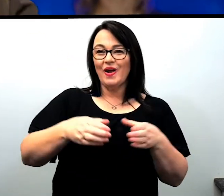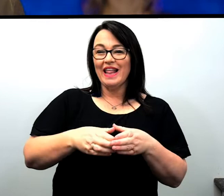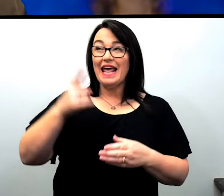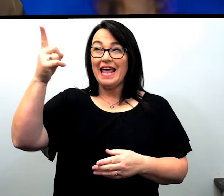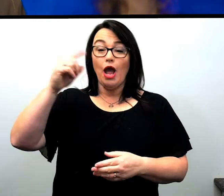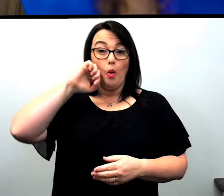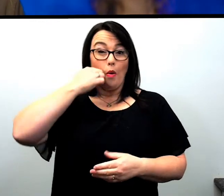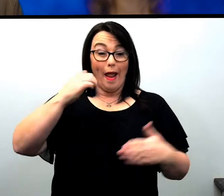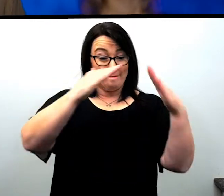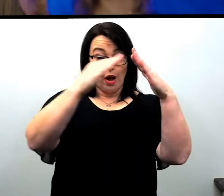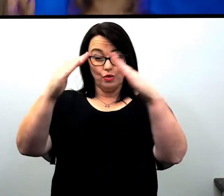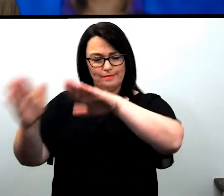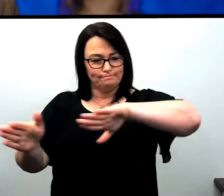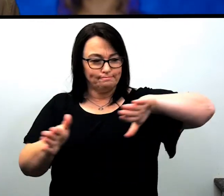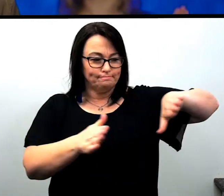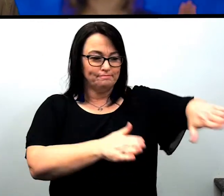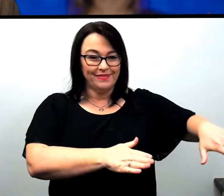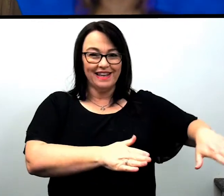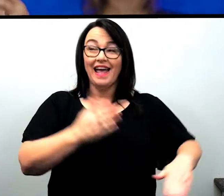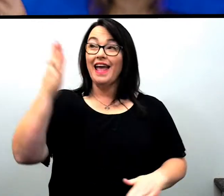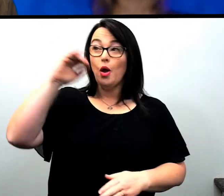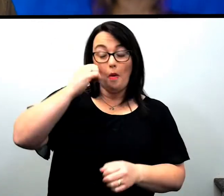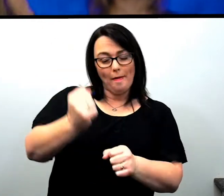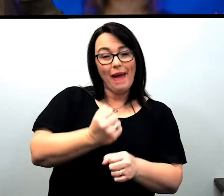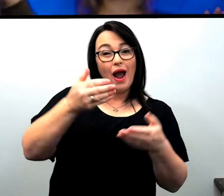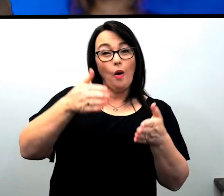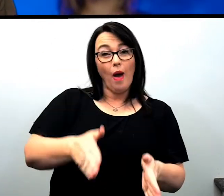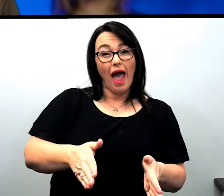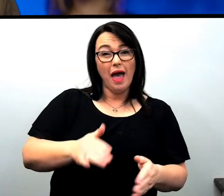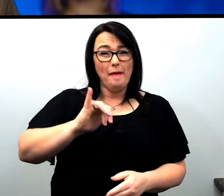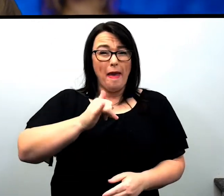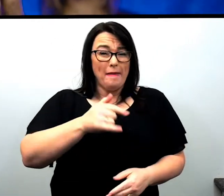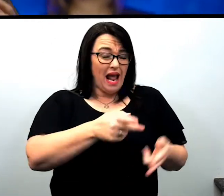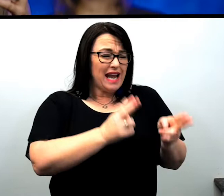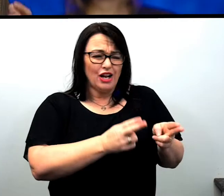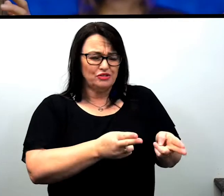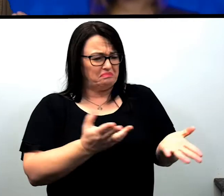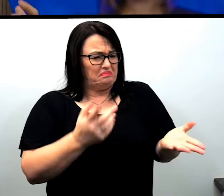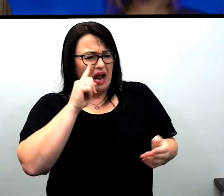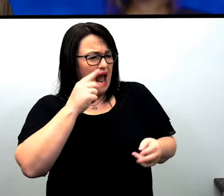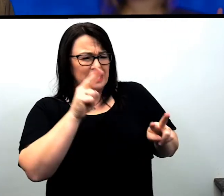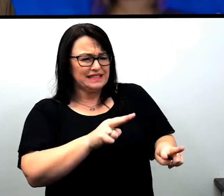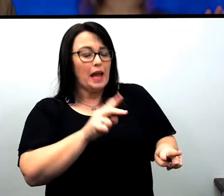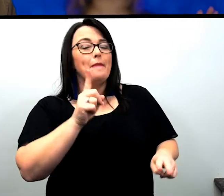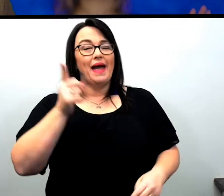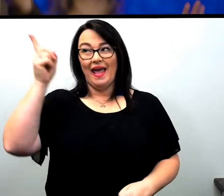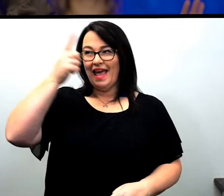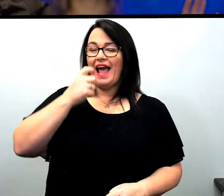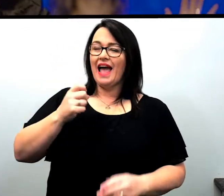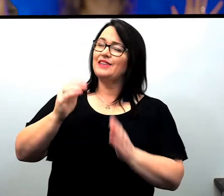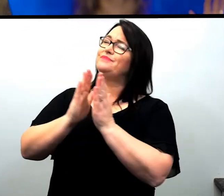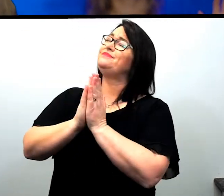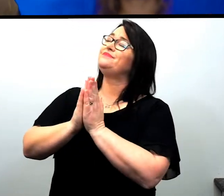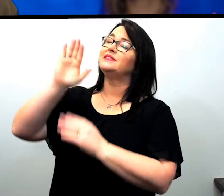move mountains, that God's going to make a way where in the natural there may be no way. So God, we come to you today, Lord, and we put